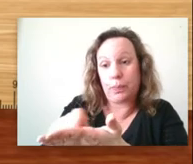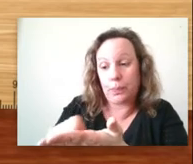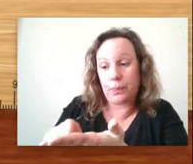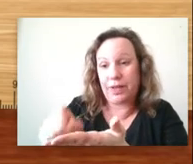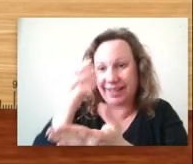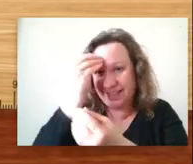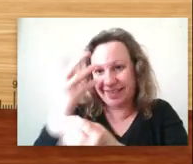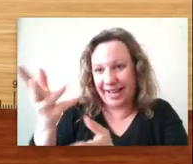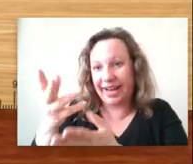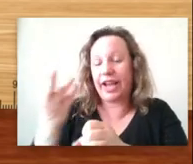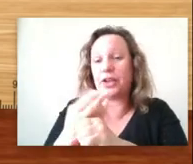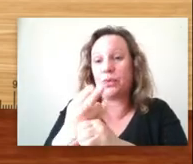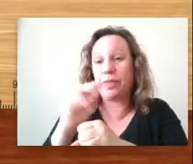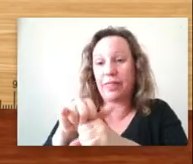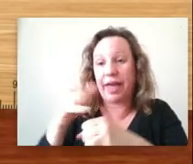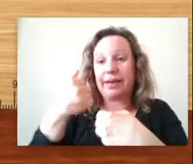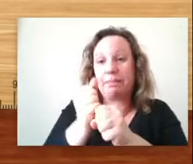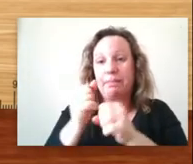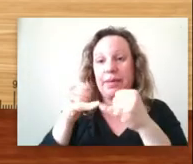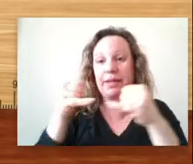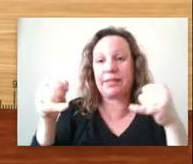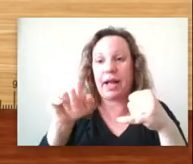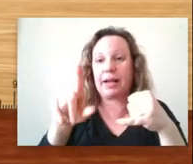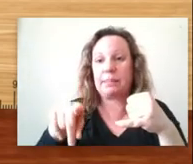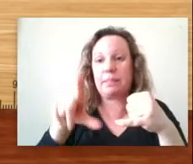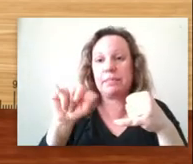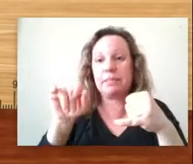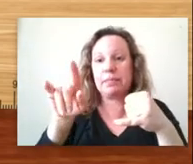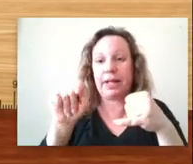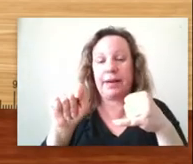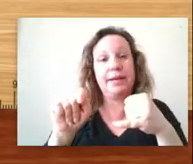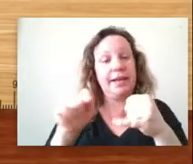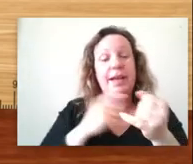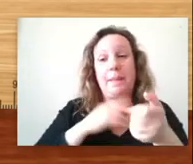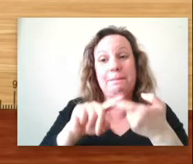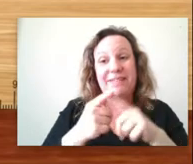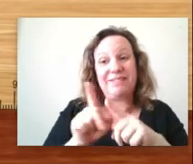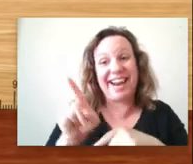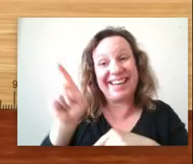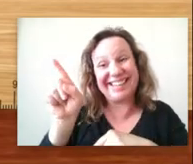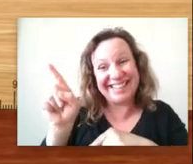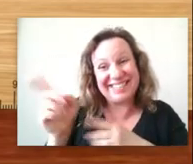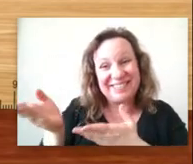that data to make a line plot. My friend Speedy will bring us some objects to measure.